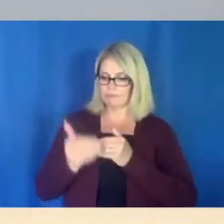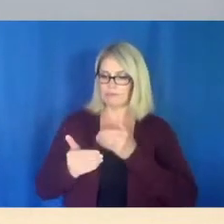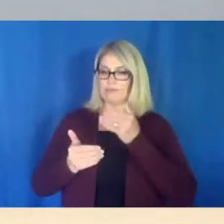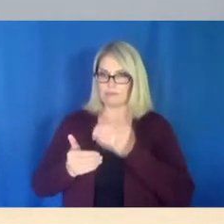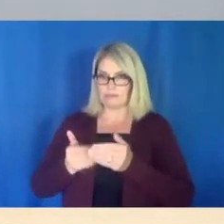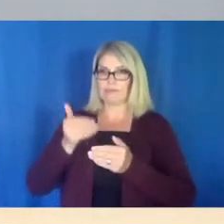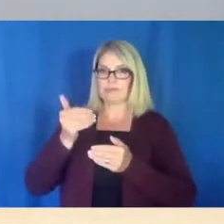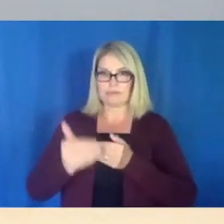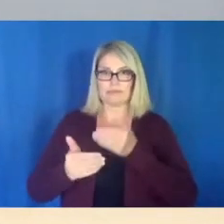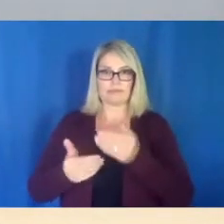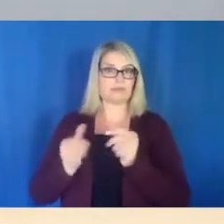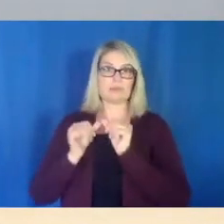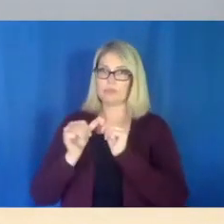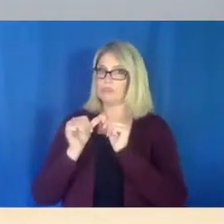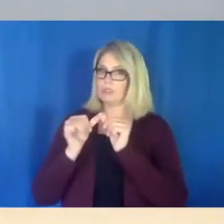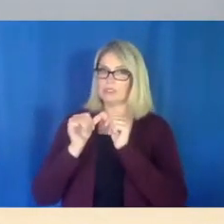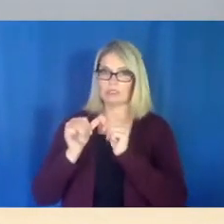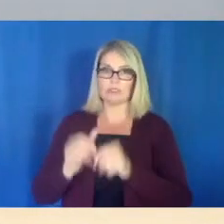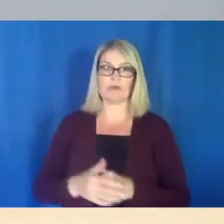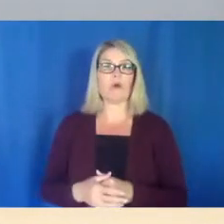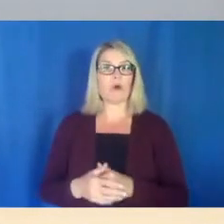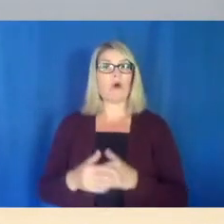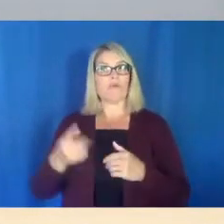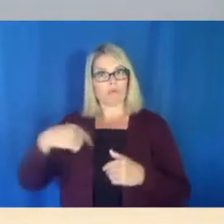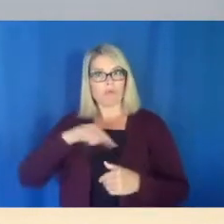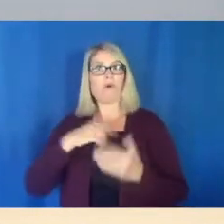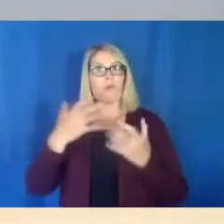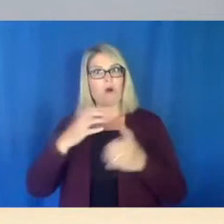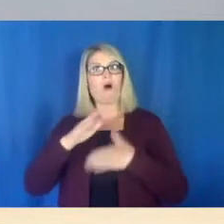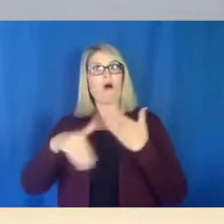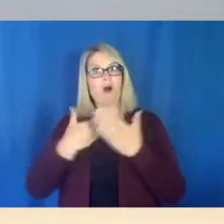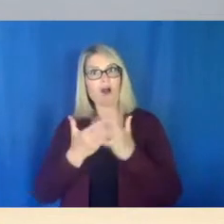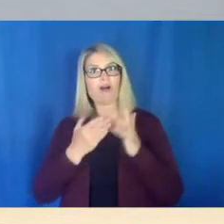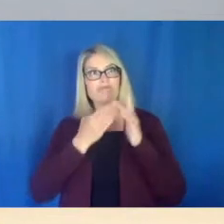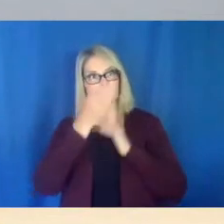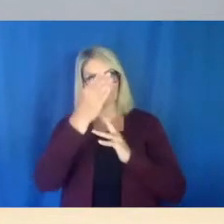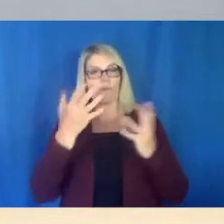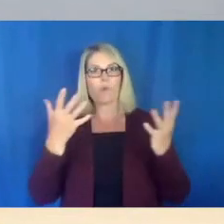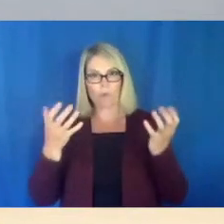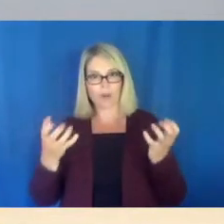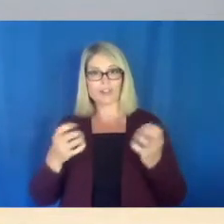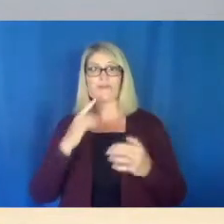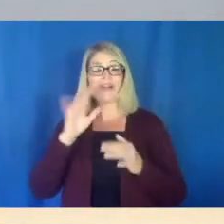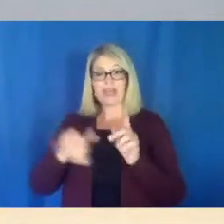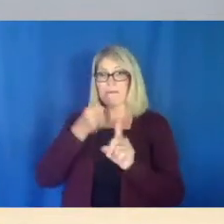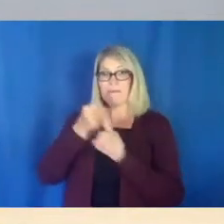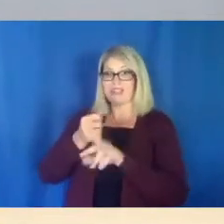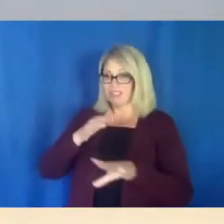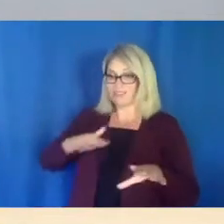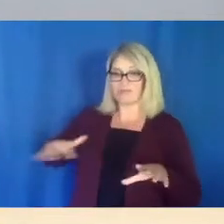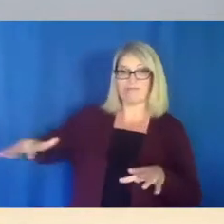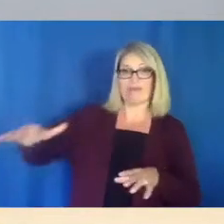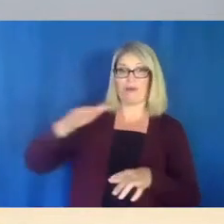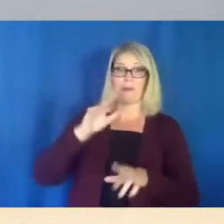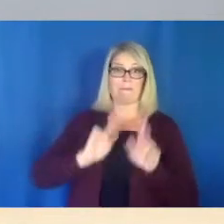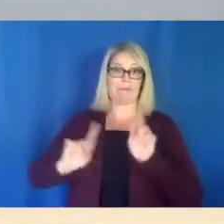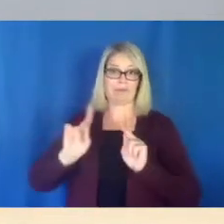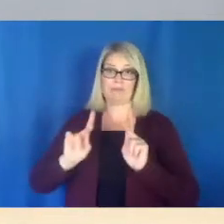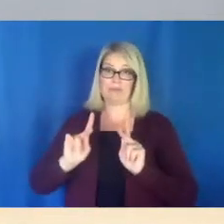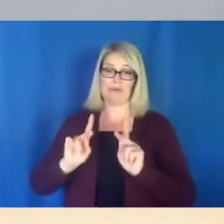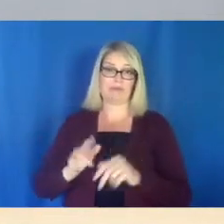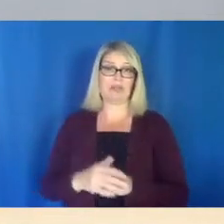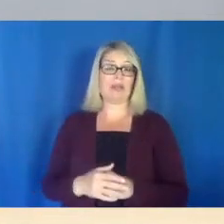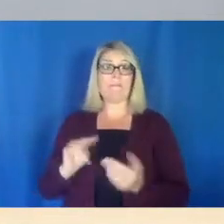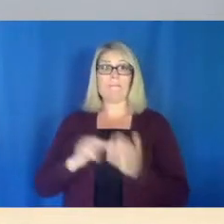are wanting to all get through this because it impacts everybody, and this is not something that has just